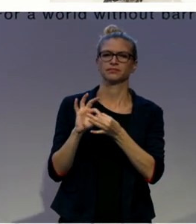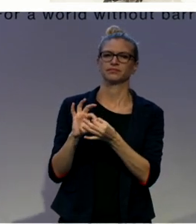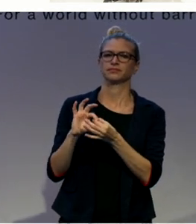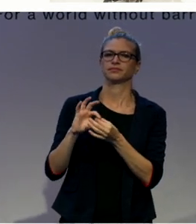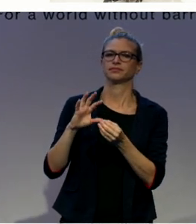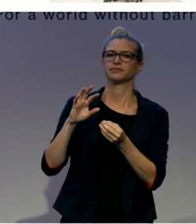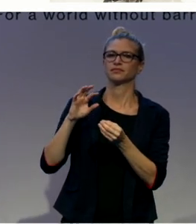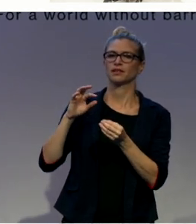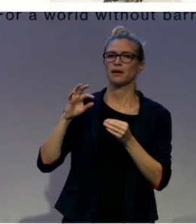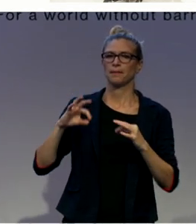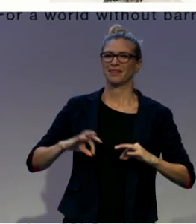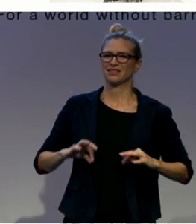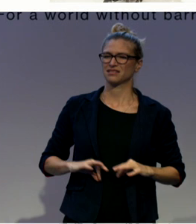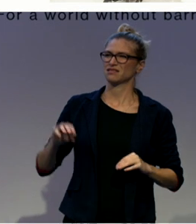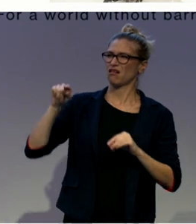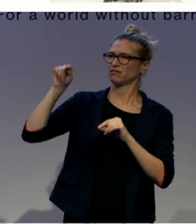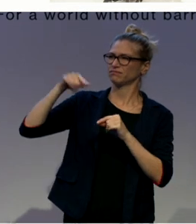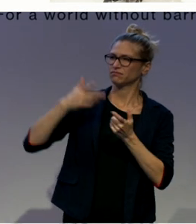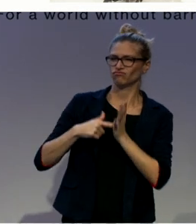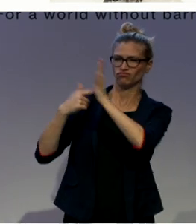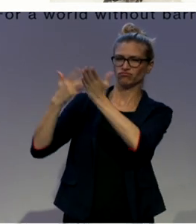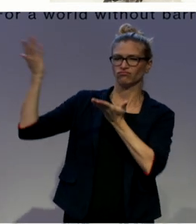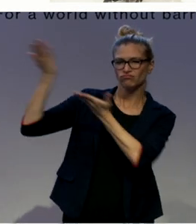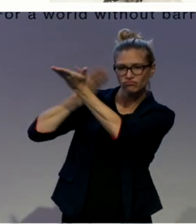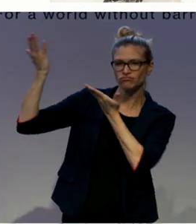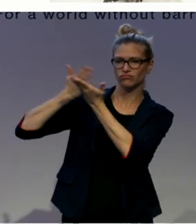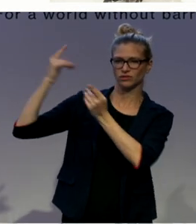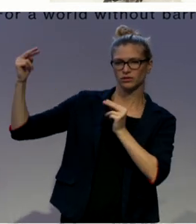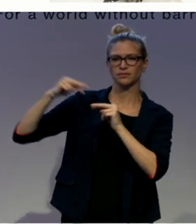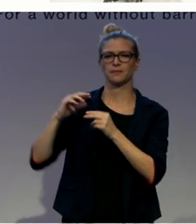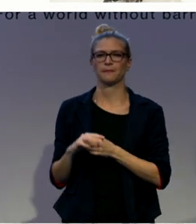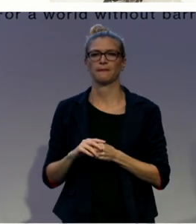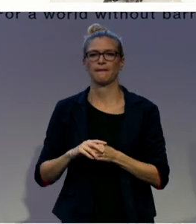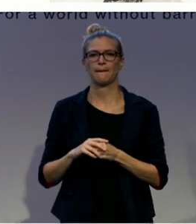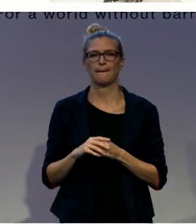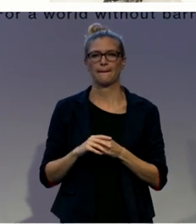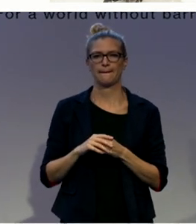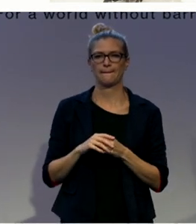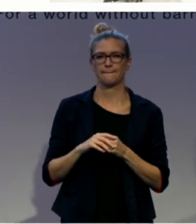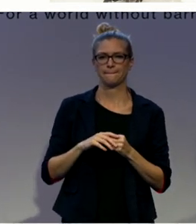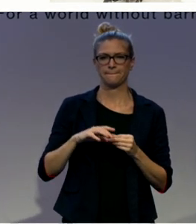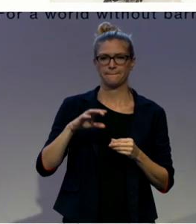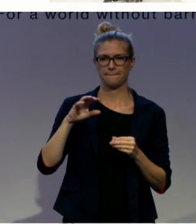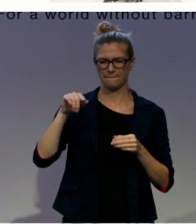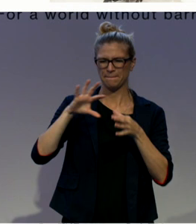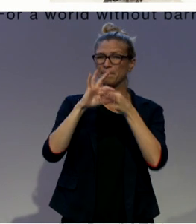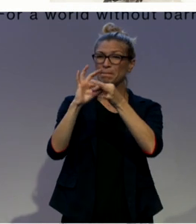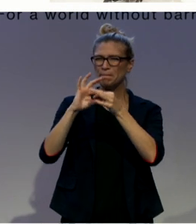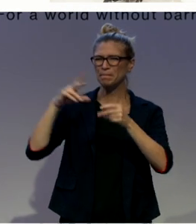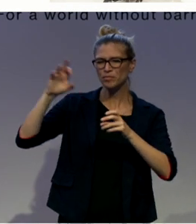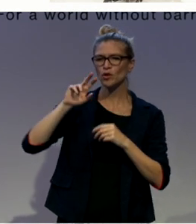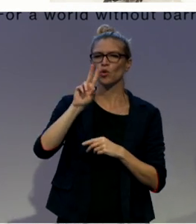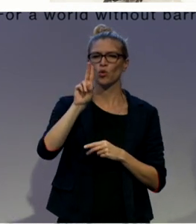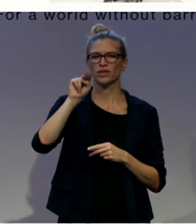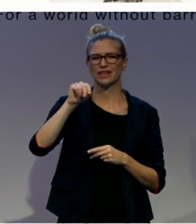UNICEF. Our project is called Inclusive Community for Persons with Severe Disability. Why this